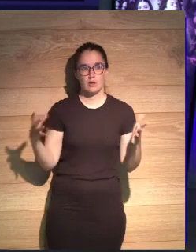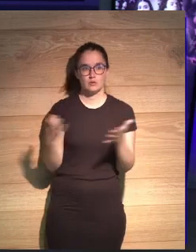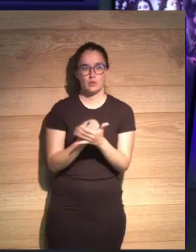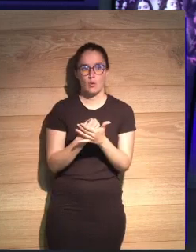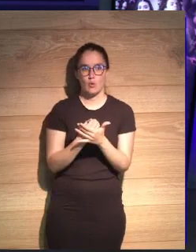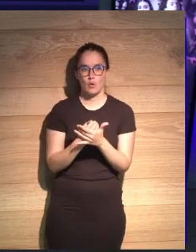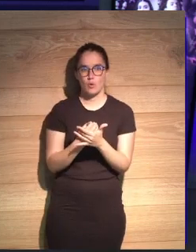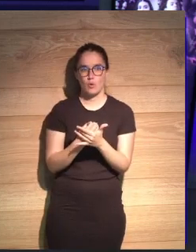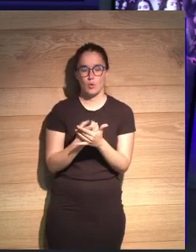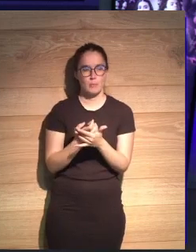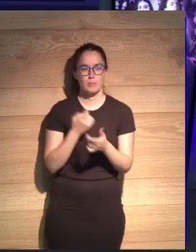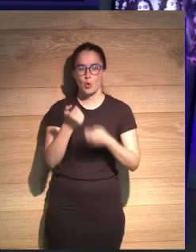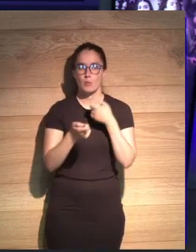it.